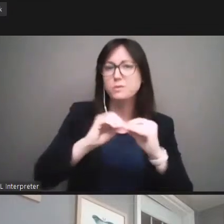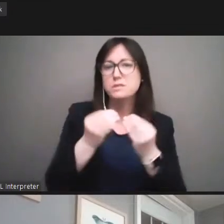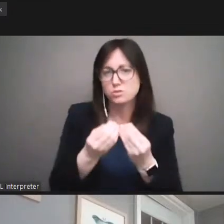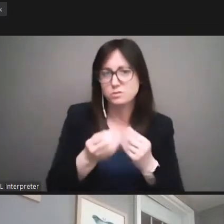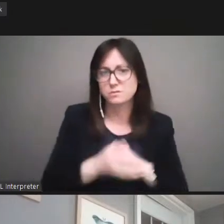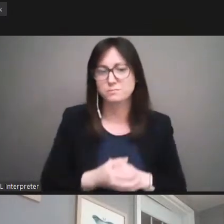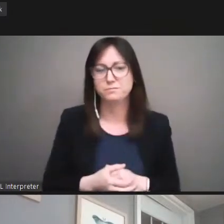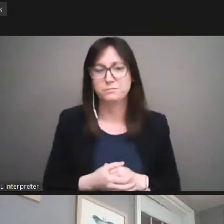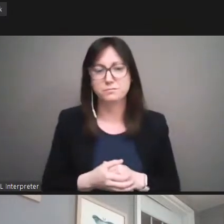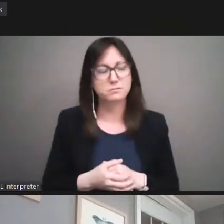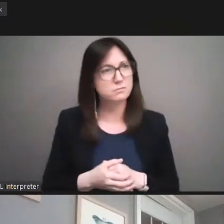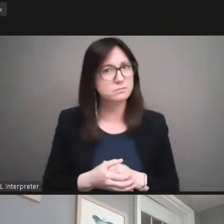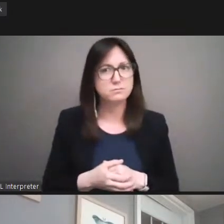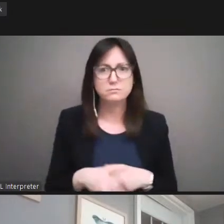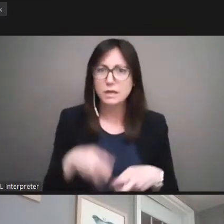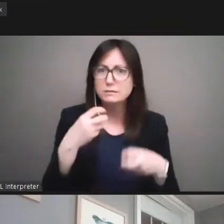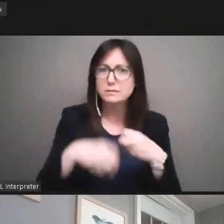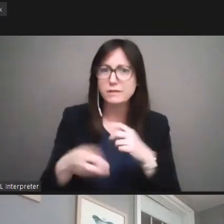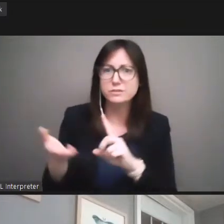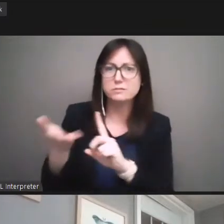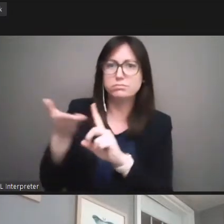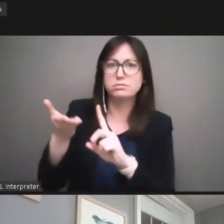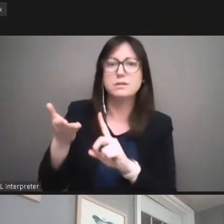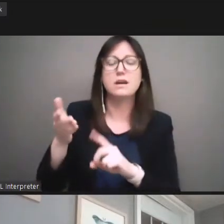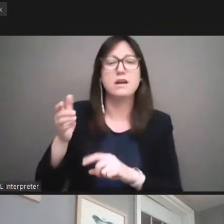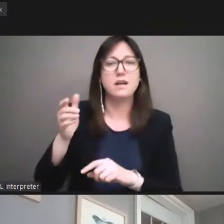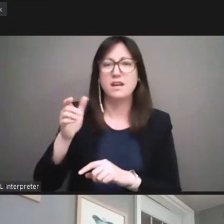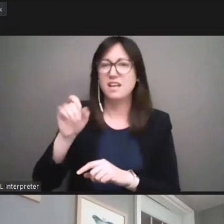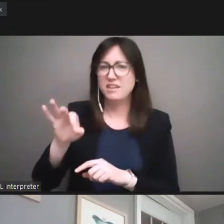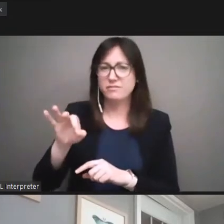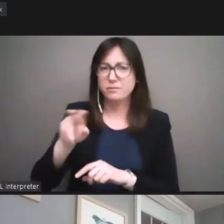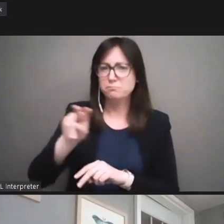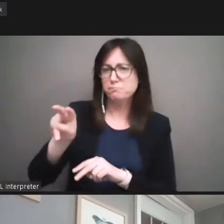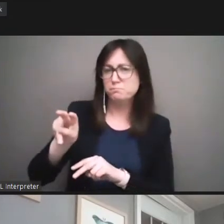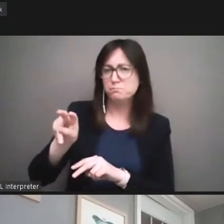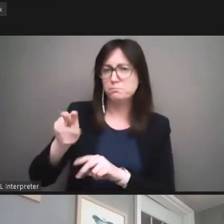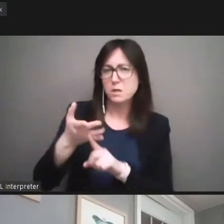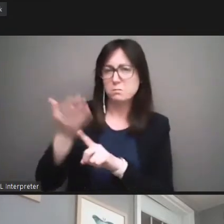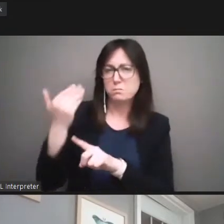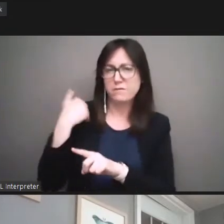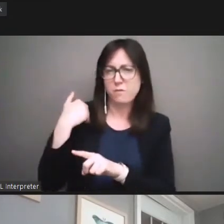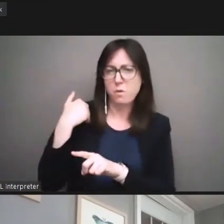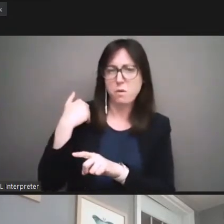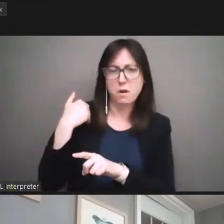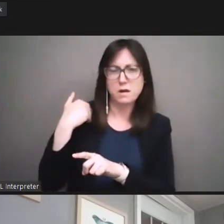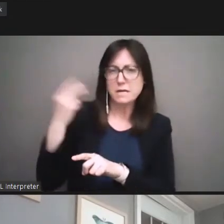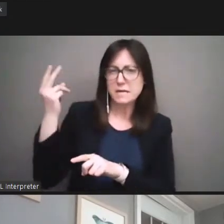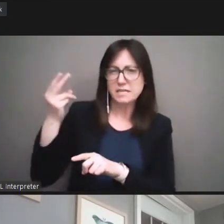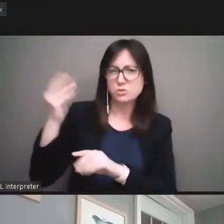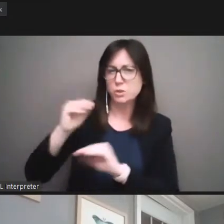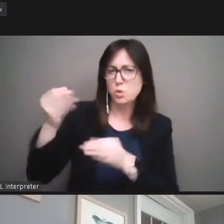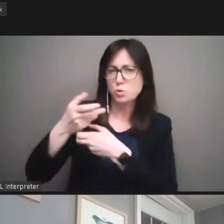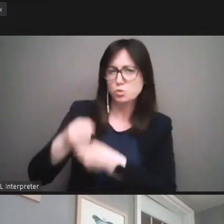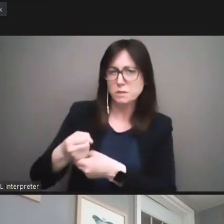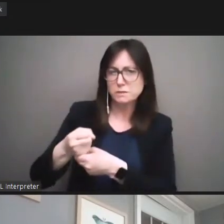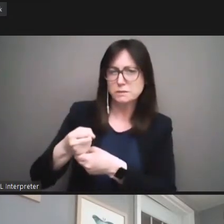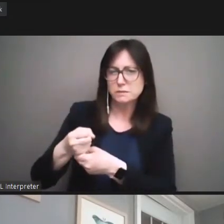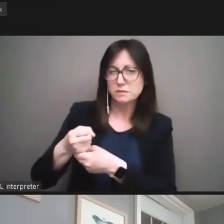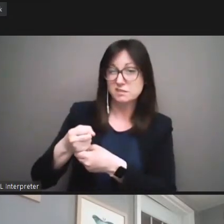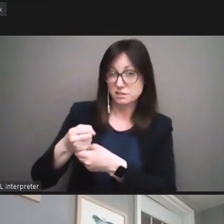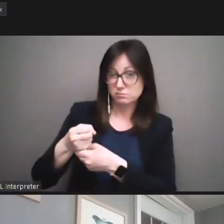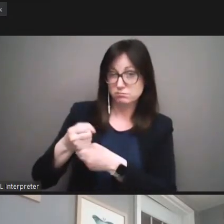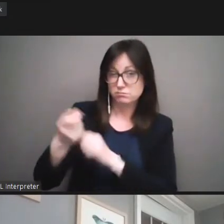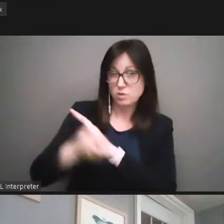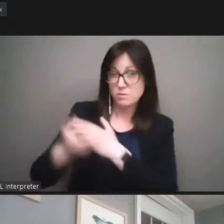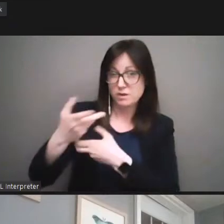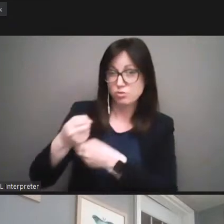And it's hard to get people to trust you again once you've had issues in the past. And like you said, just checking things off a list and just going